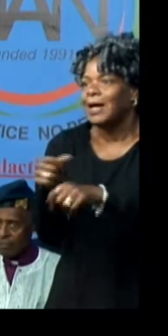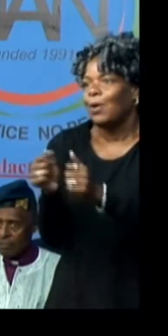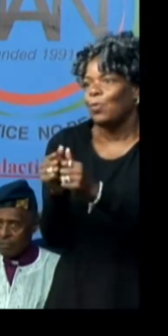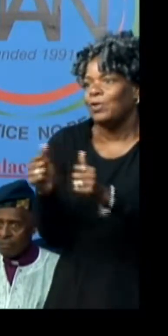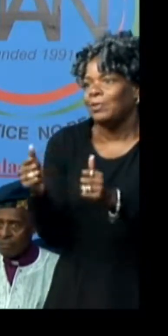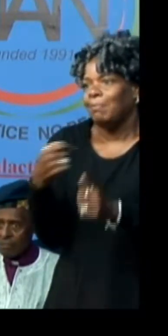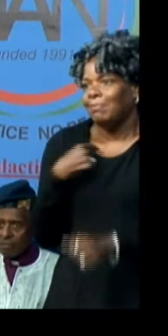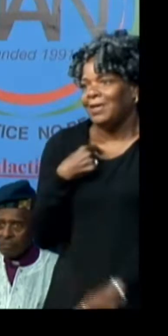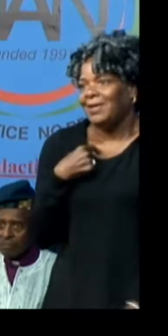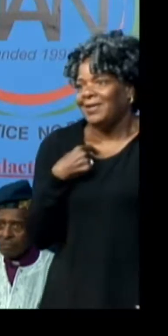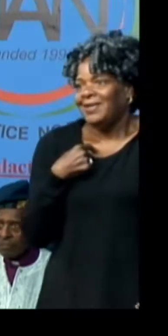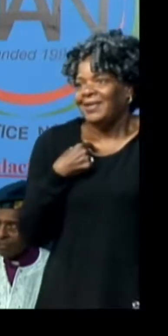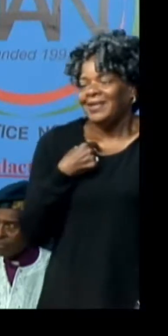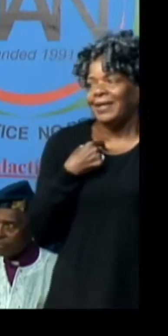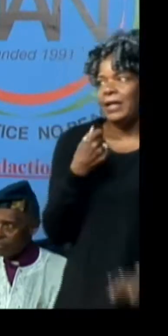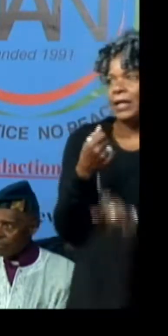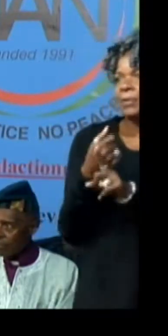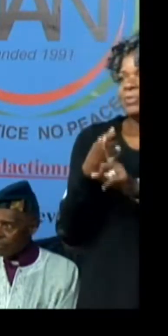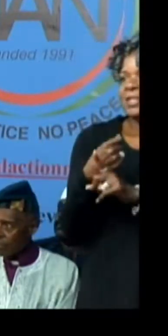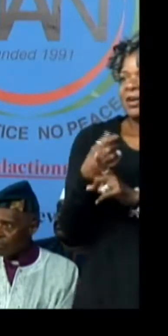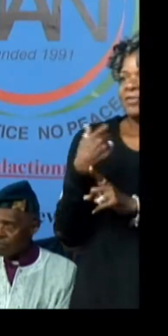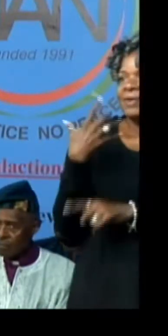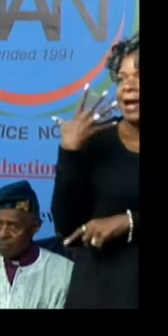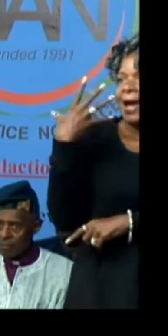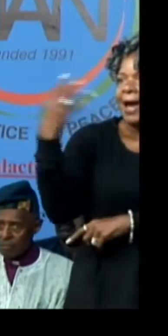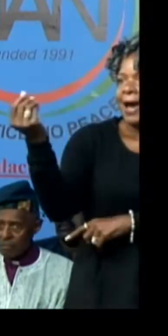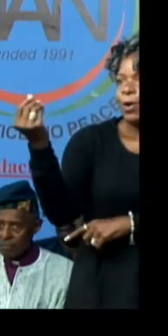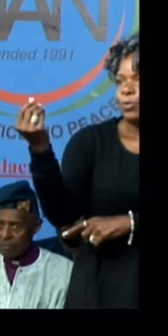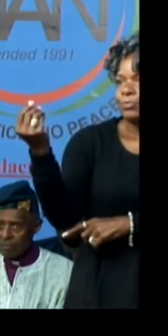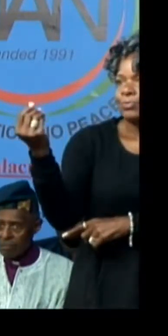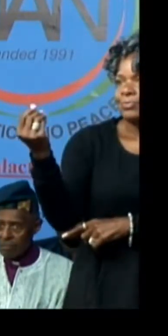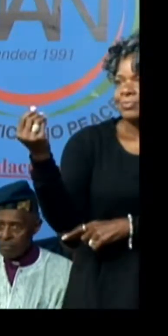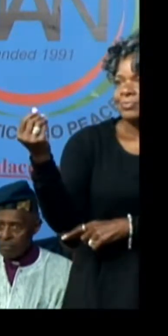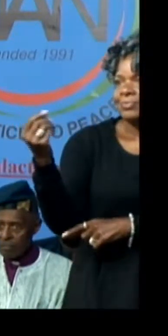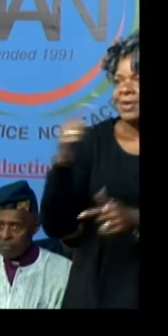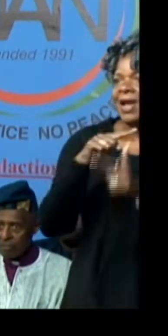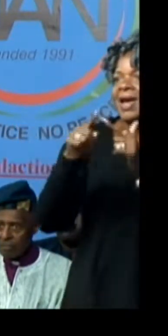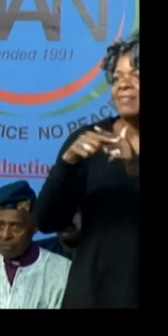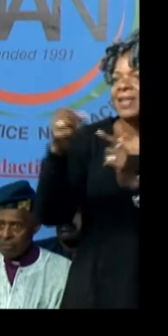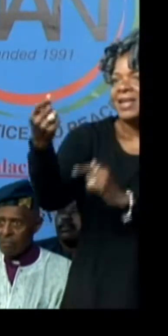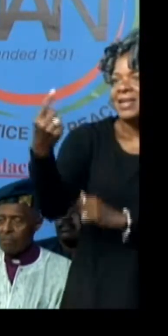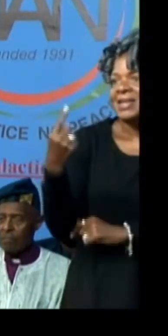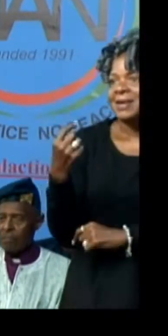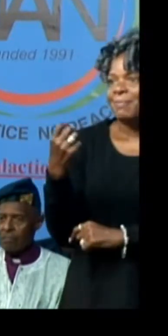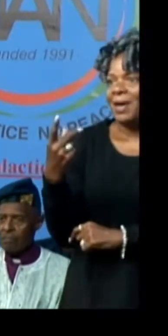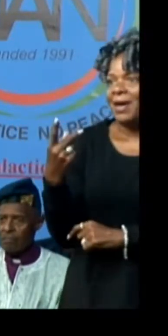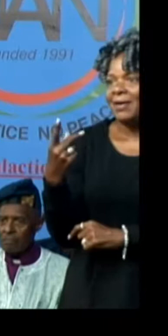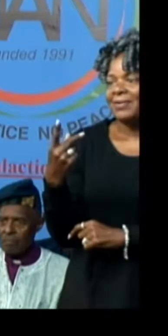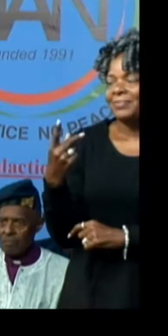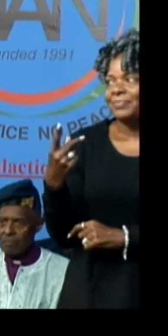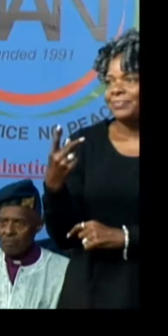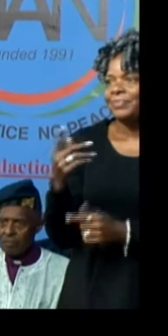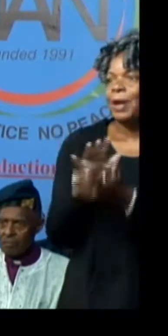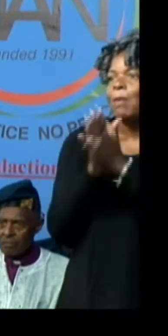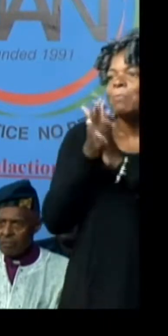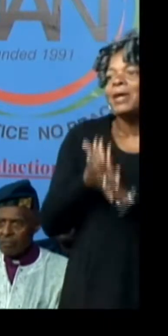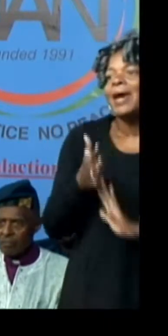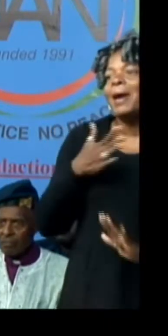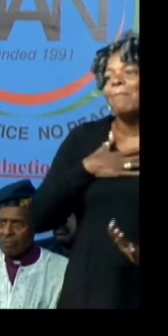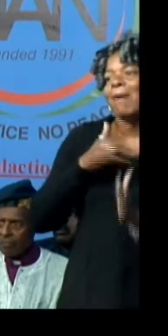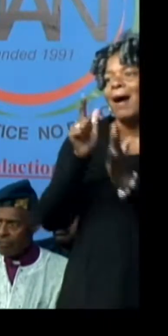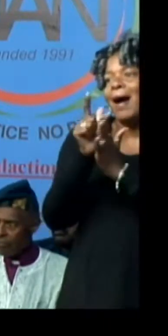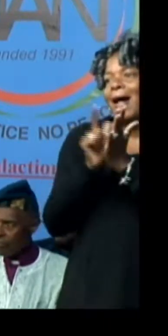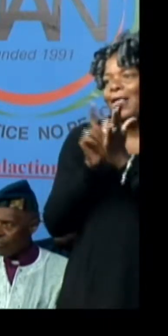recognize also before we go on the TV part of this, that we have several birthdays this week I want to